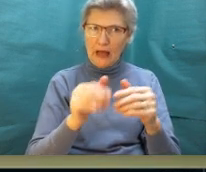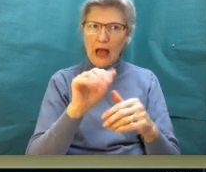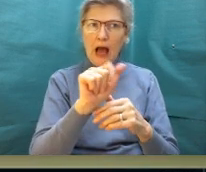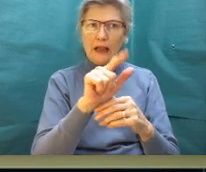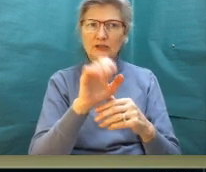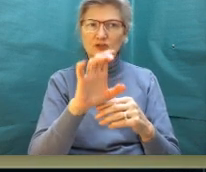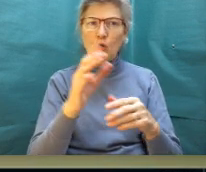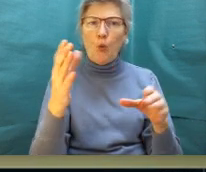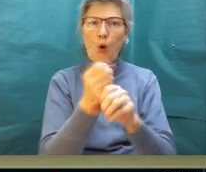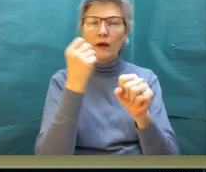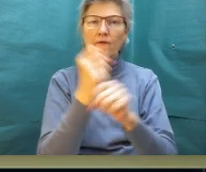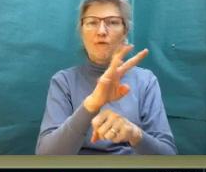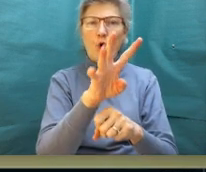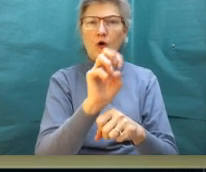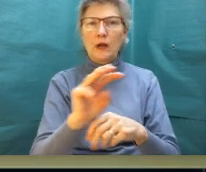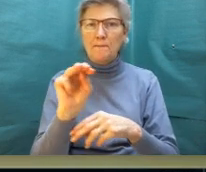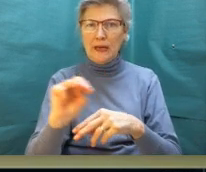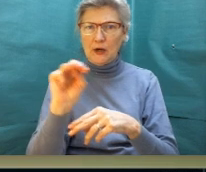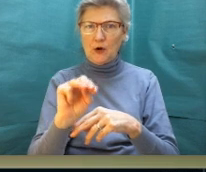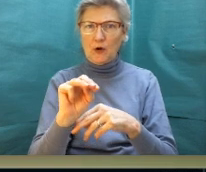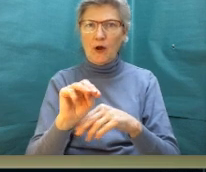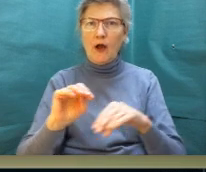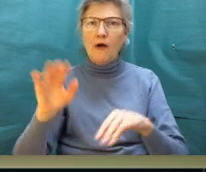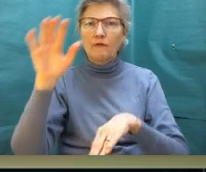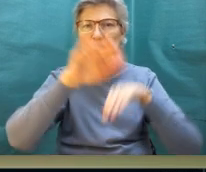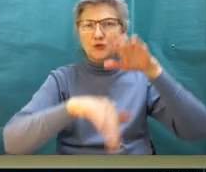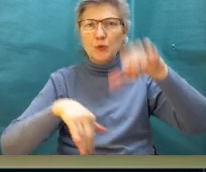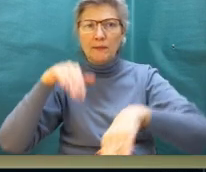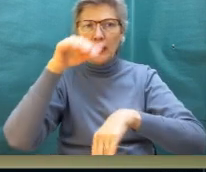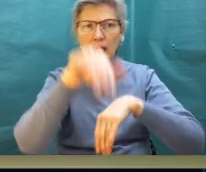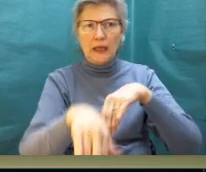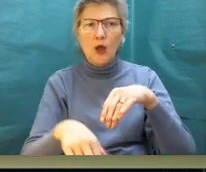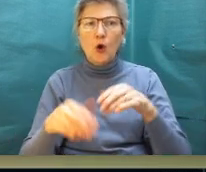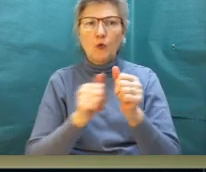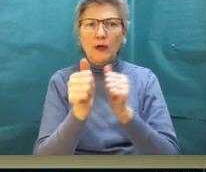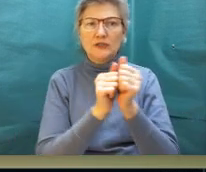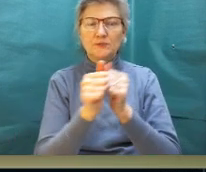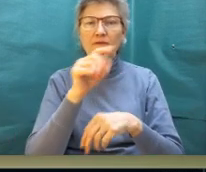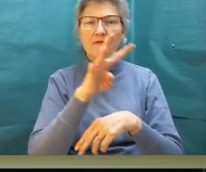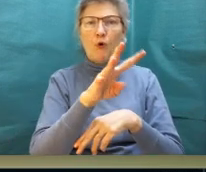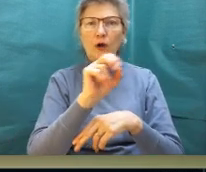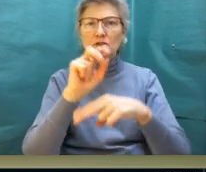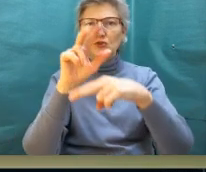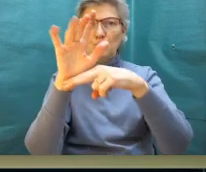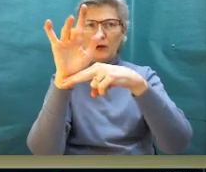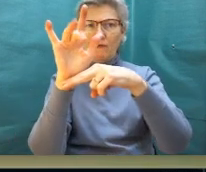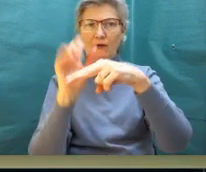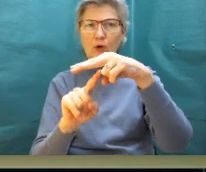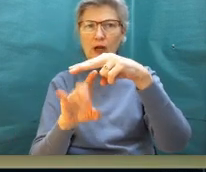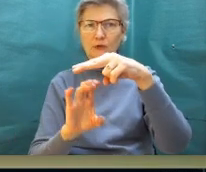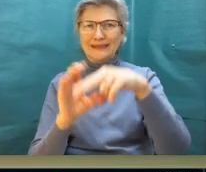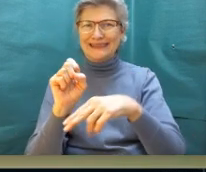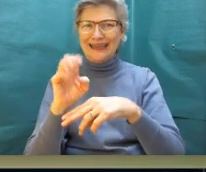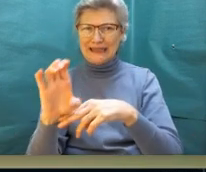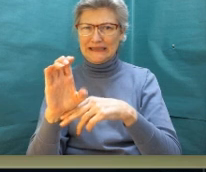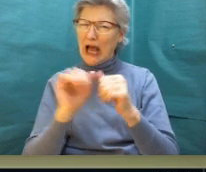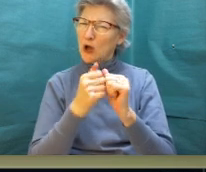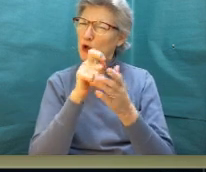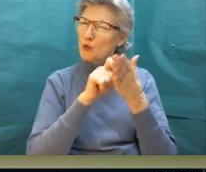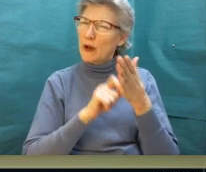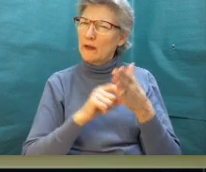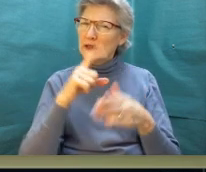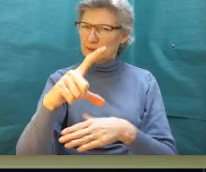her 400-meter freestyle race by 4 and 25/100th seconds. How can you write this